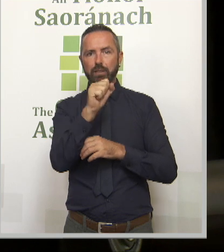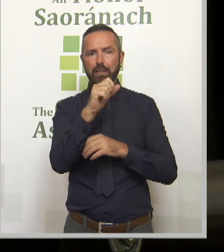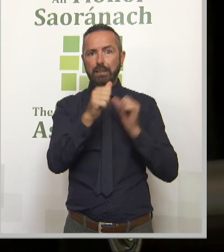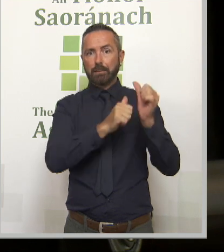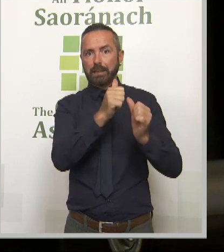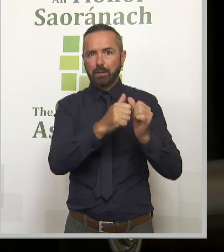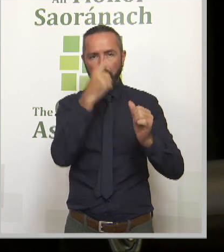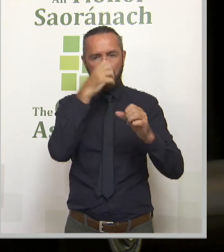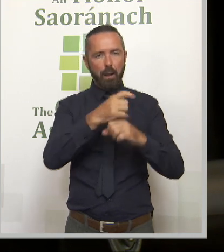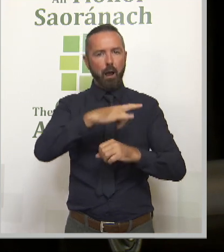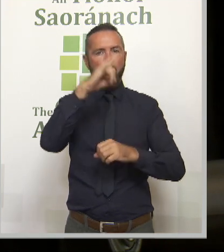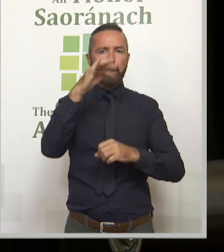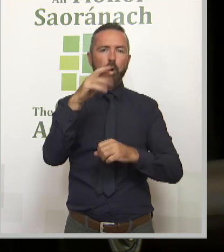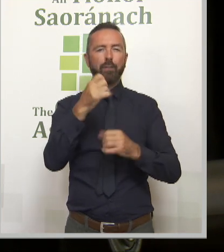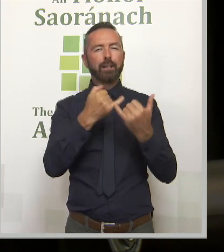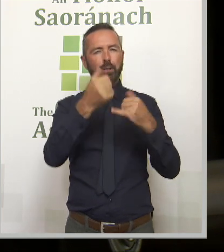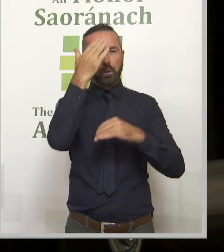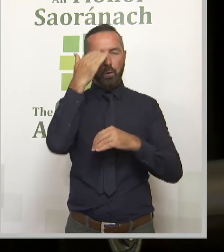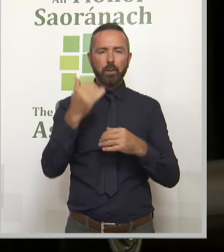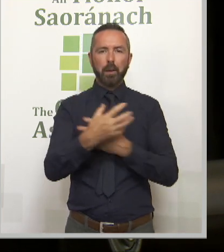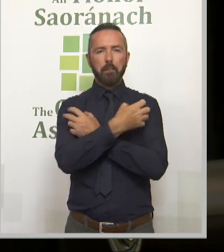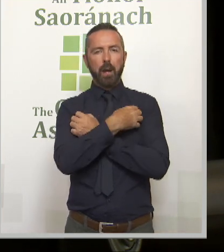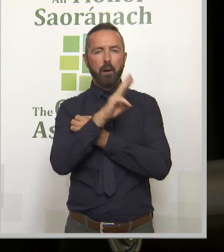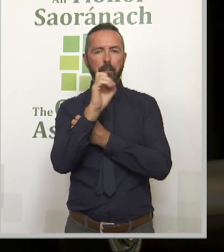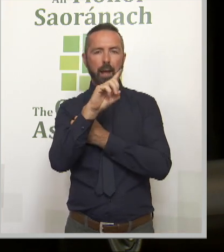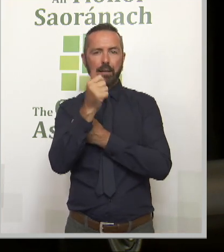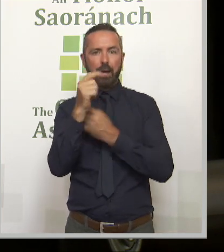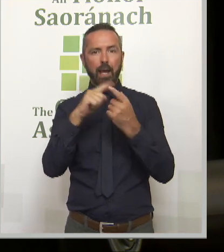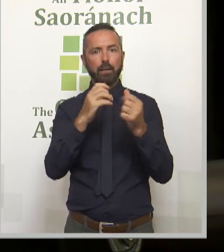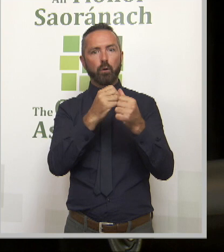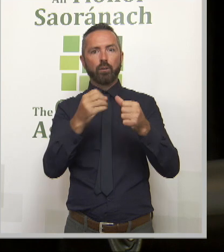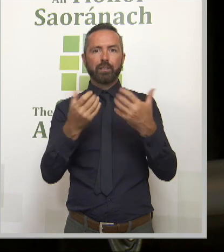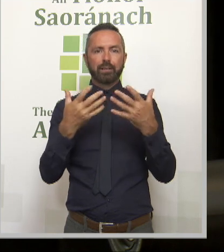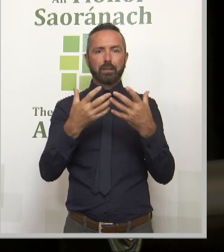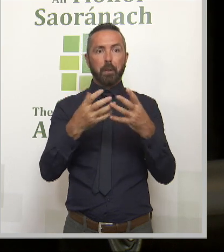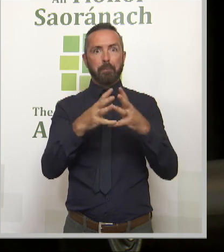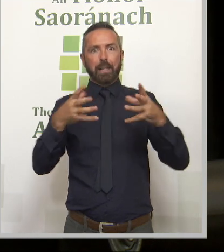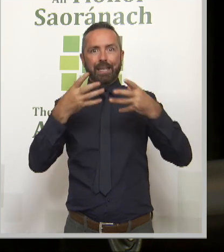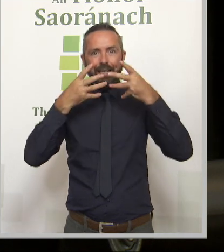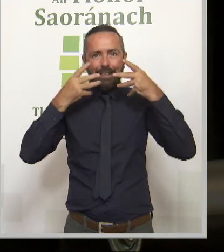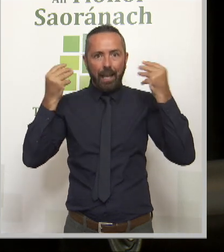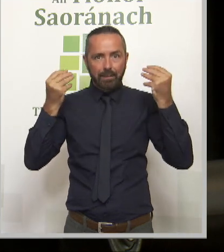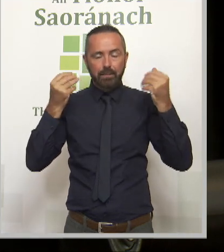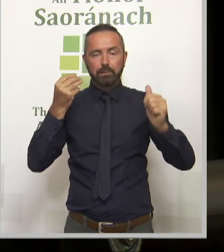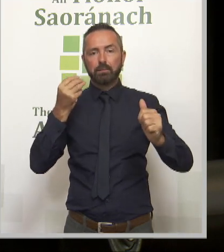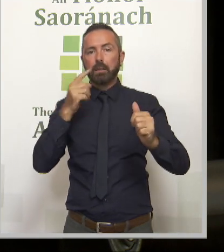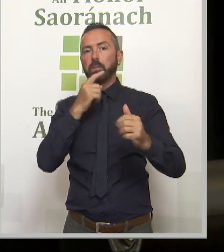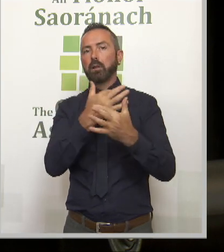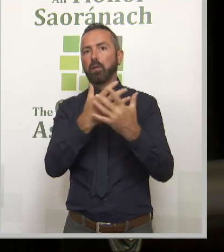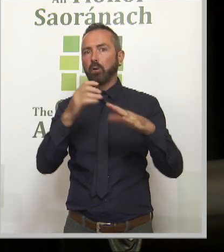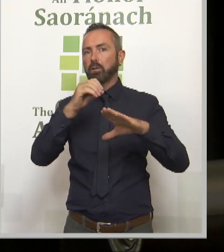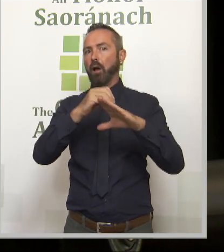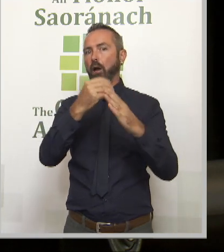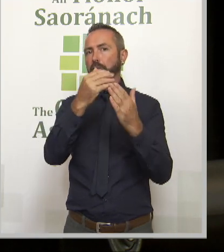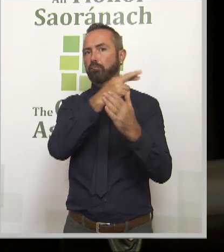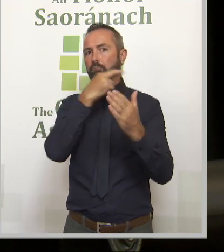high-profile international species like panda bears and big cats, but there are many species on IUCN Red